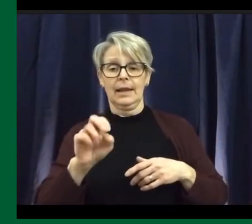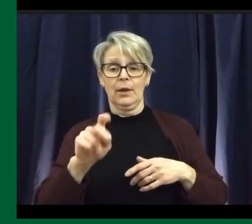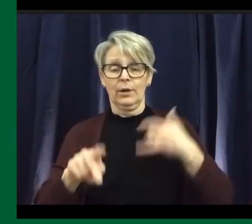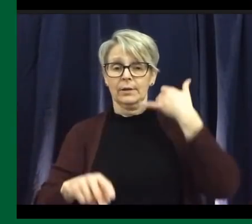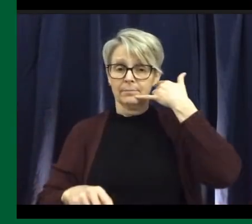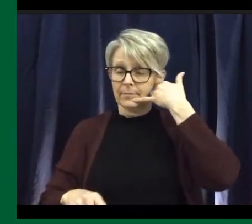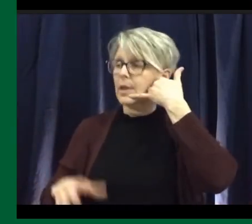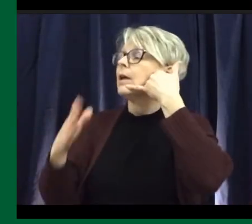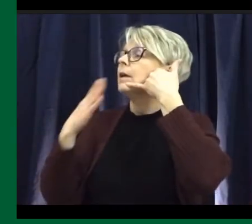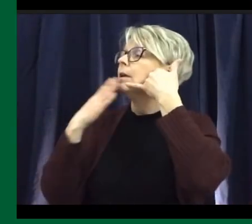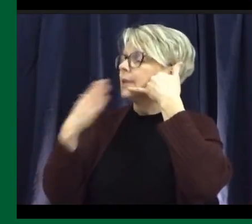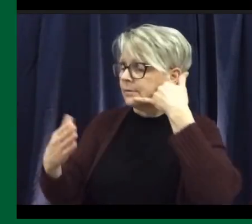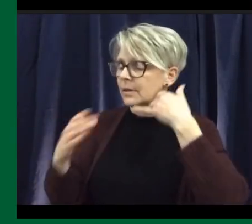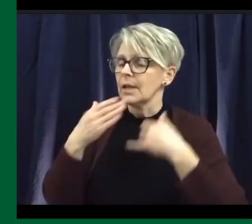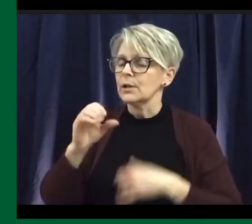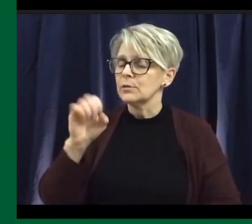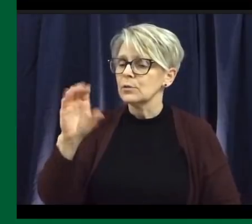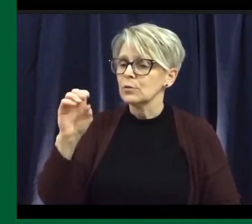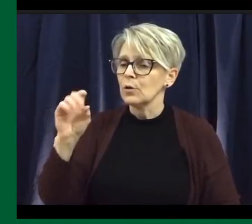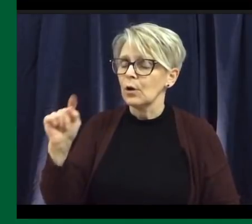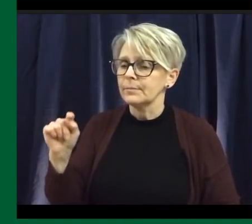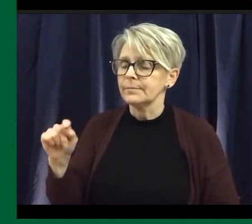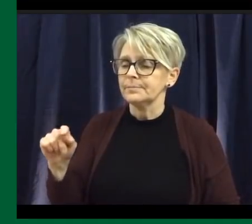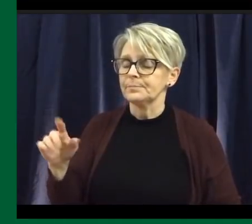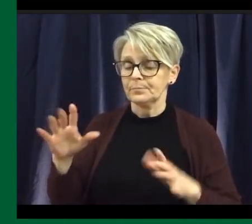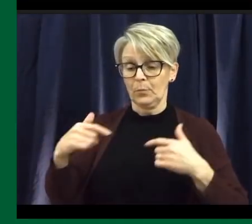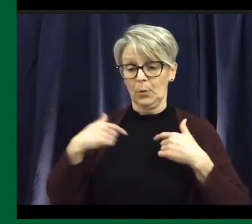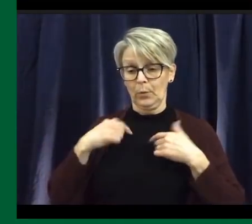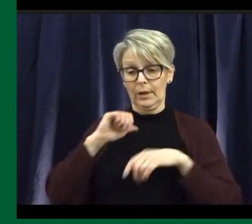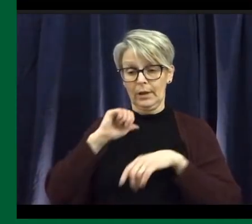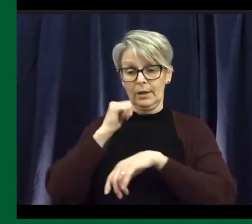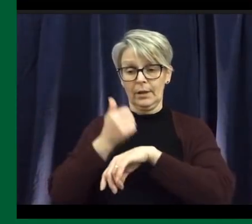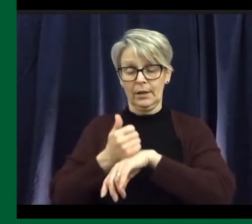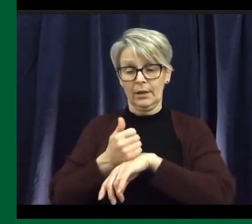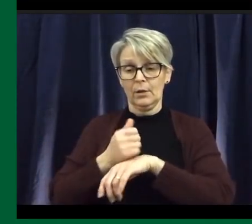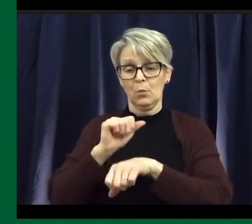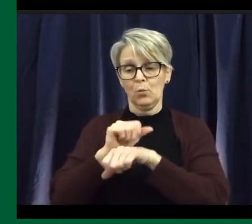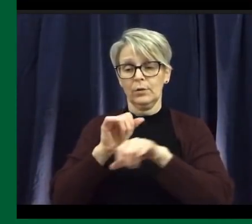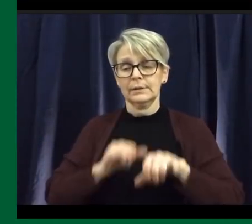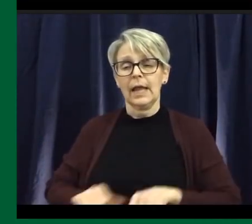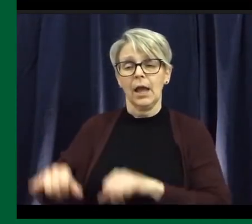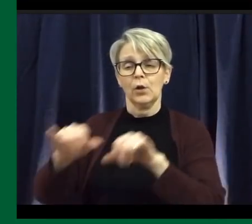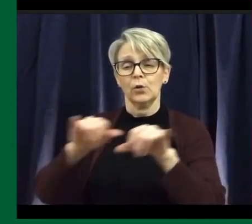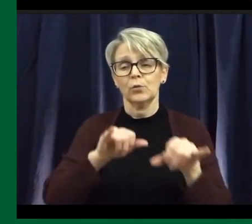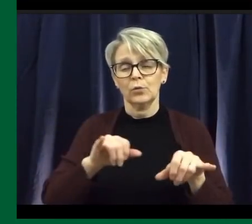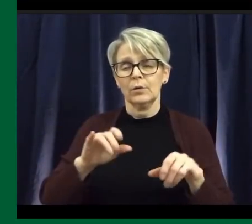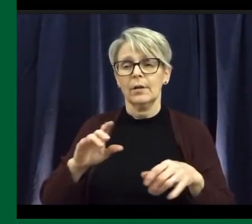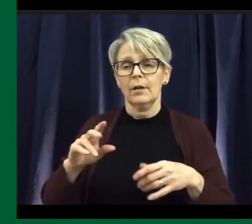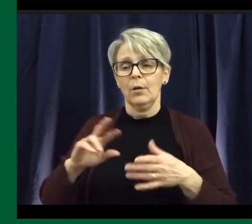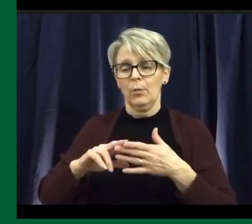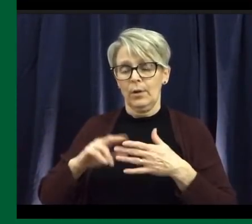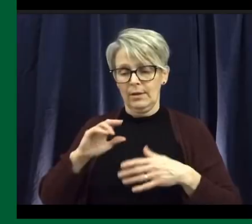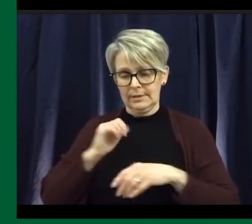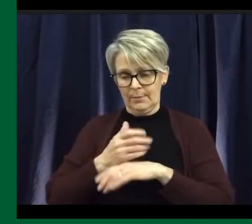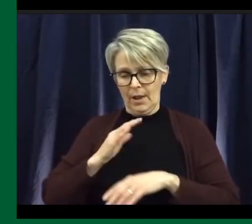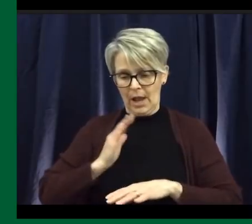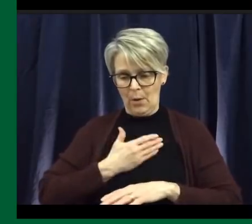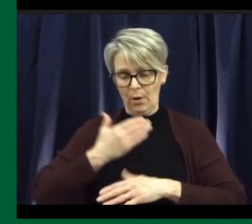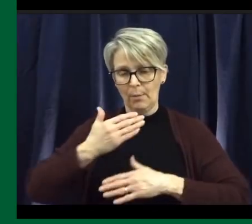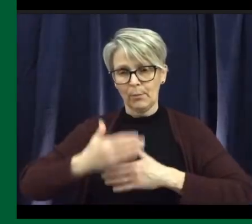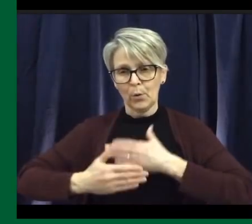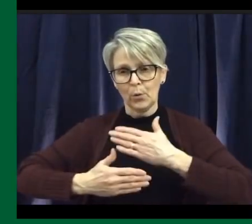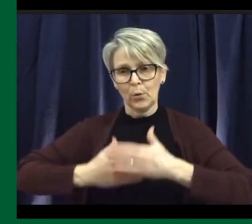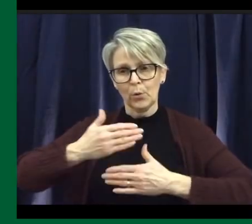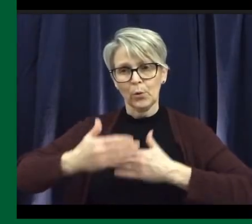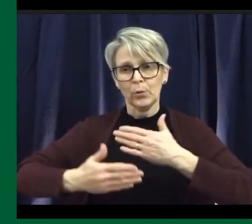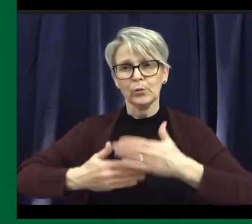Thanks, Scott. So we have established a work standard, which is a process to help local teams